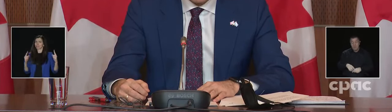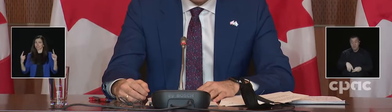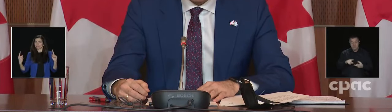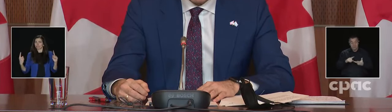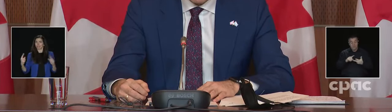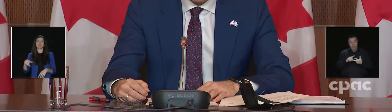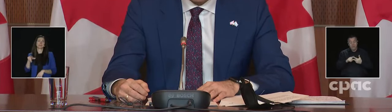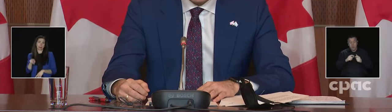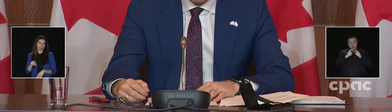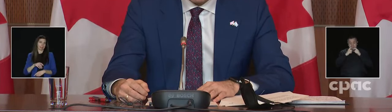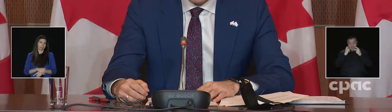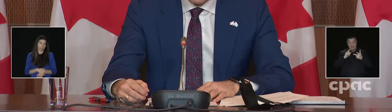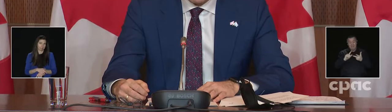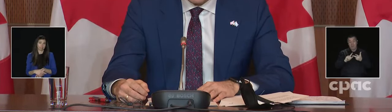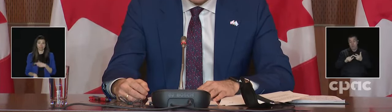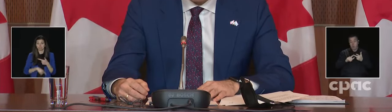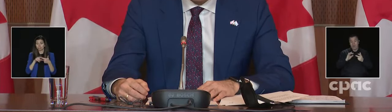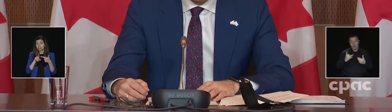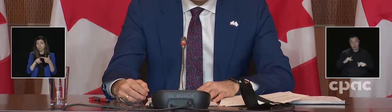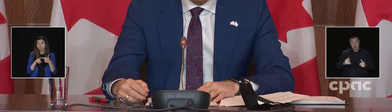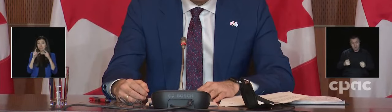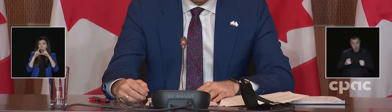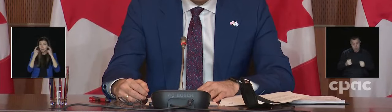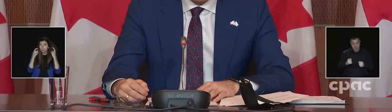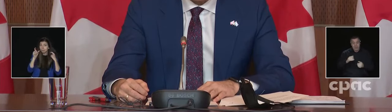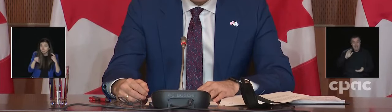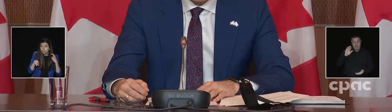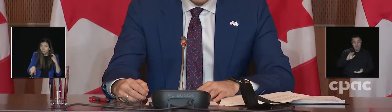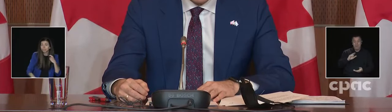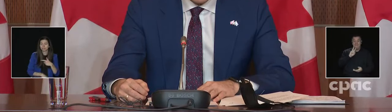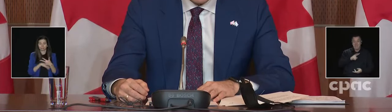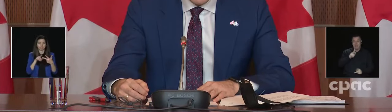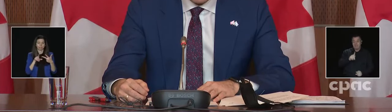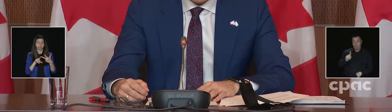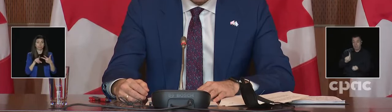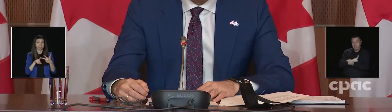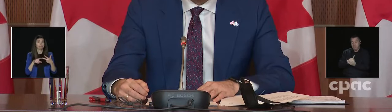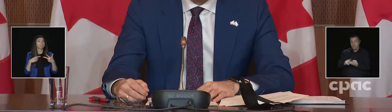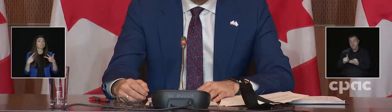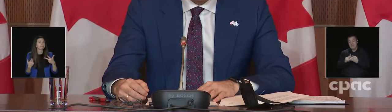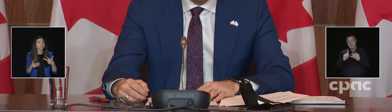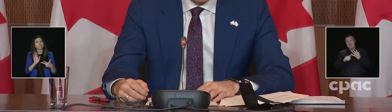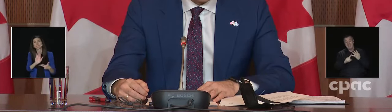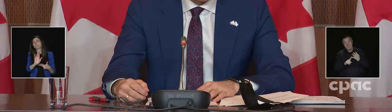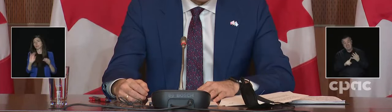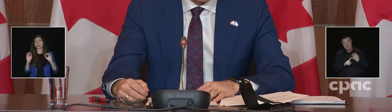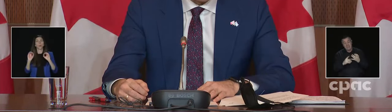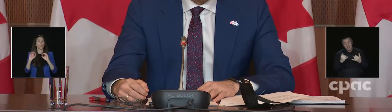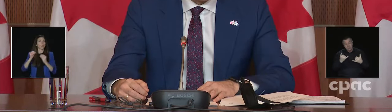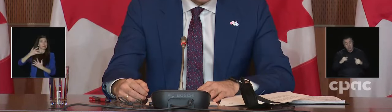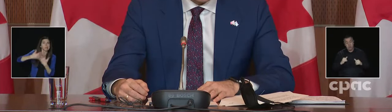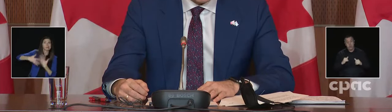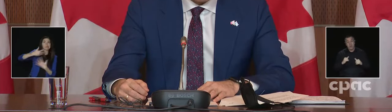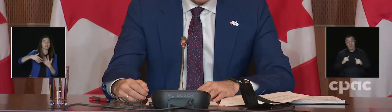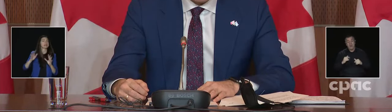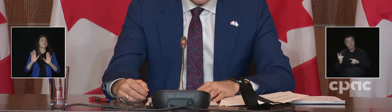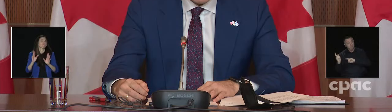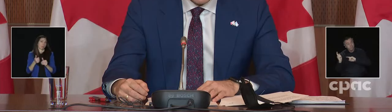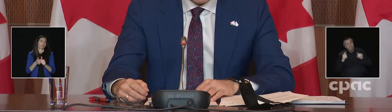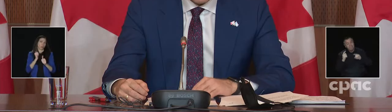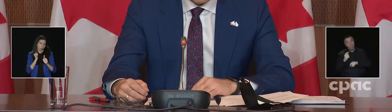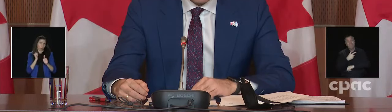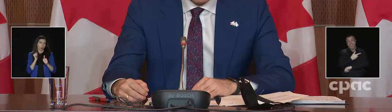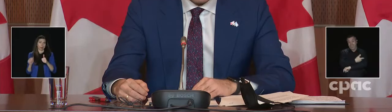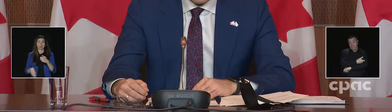masque. 3. Rester prudent et limiter les contacts en personne. Et 4. Continuer à accélérer notre campagne